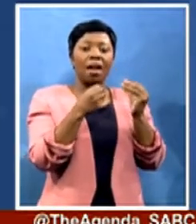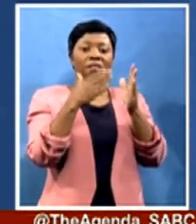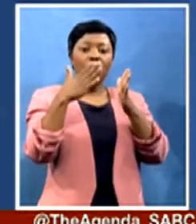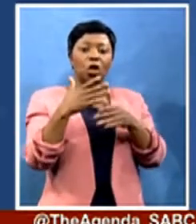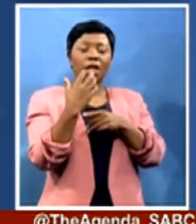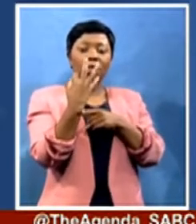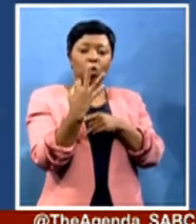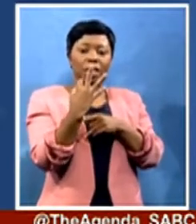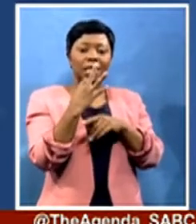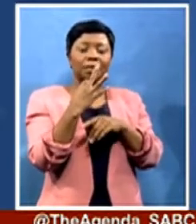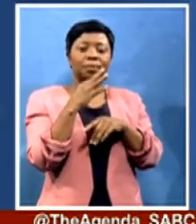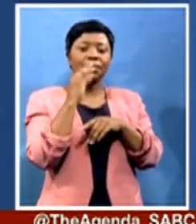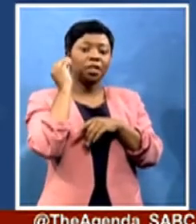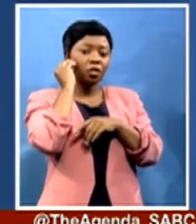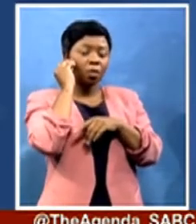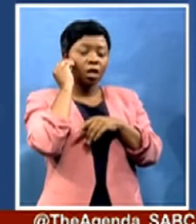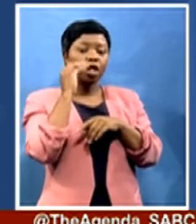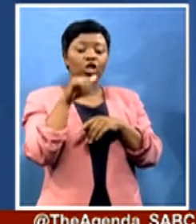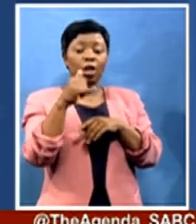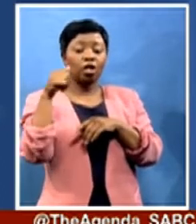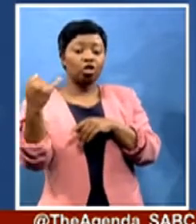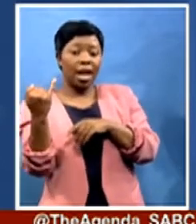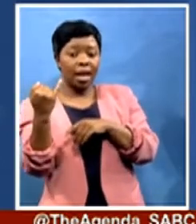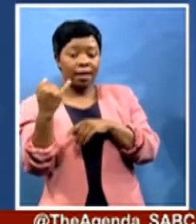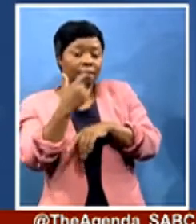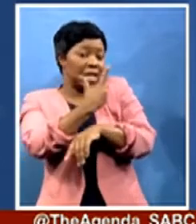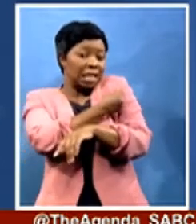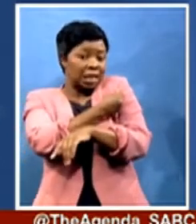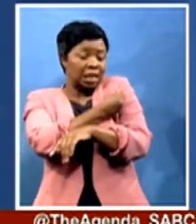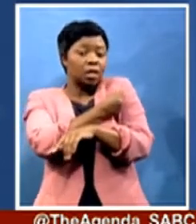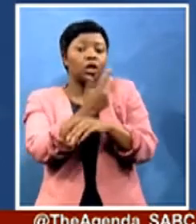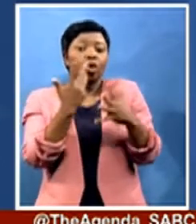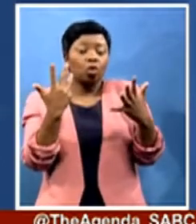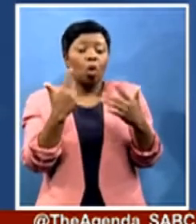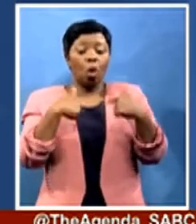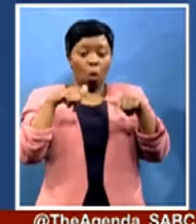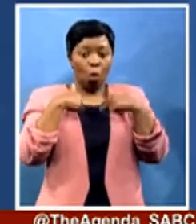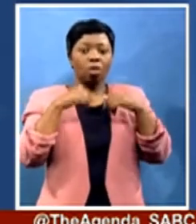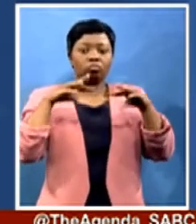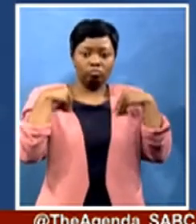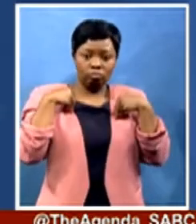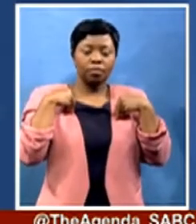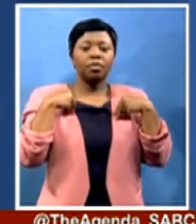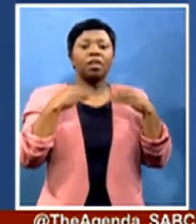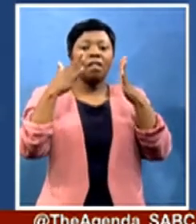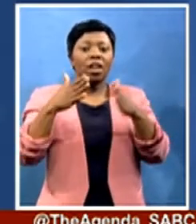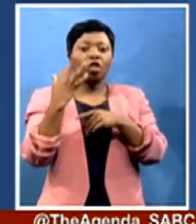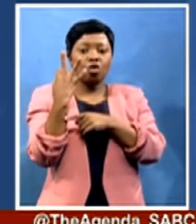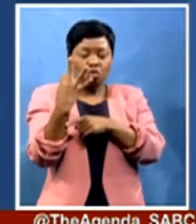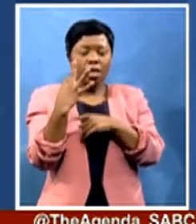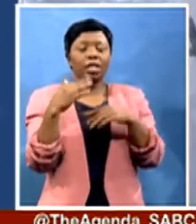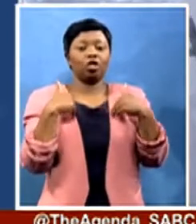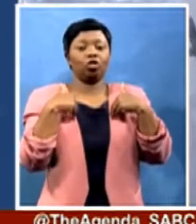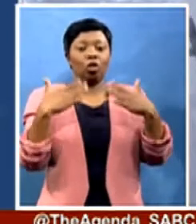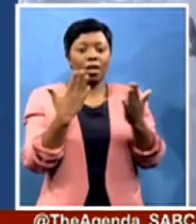vaccine. And because of that, we were allowed to proceed with the phase 3B open label study. Then we paused the study because of a